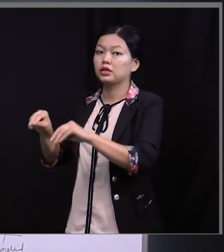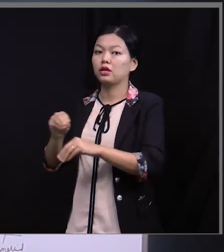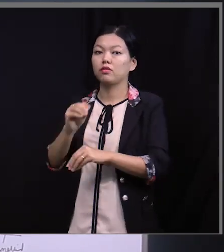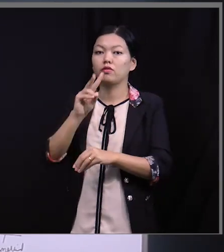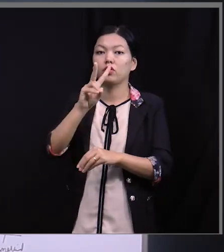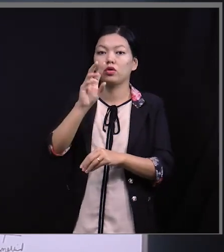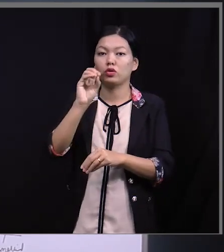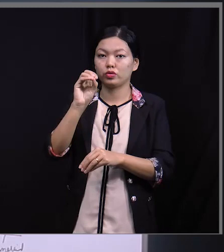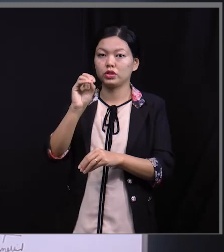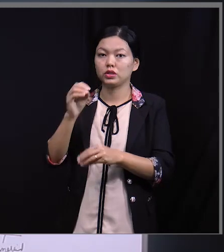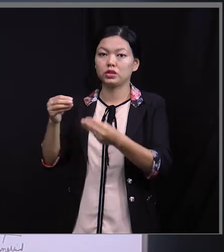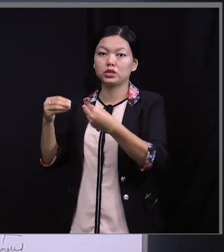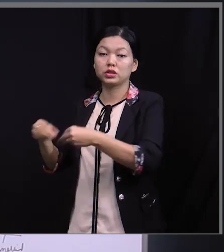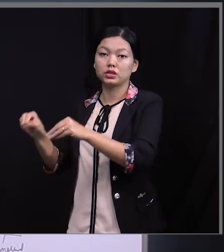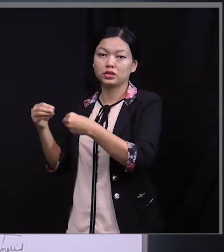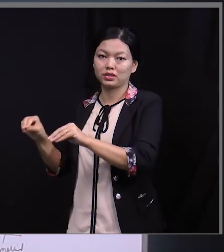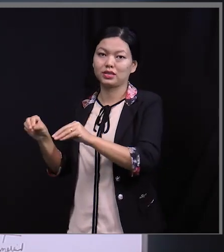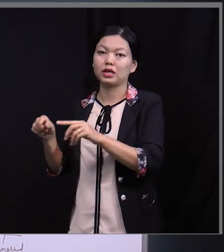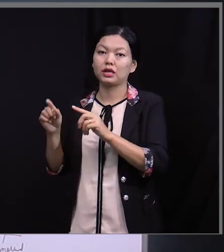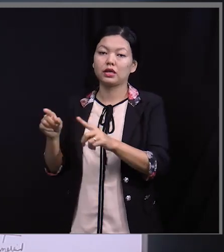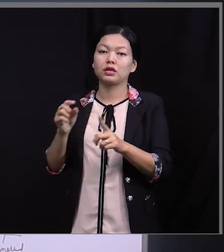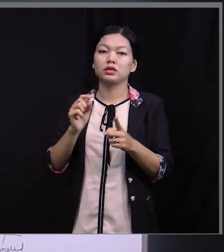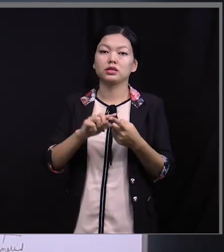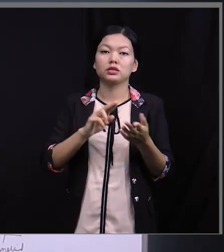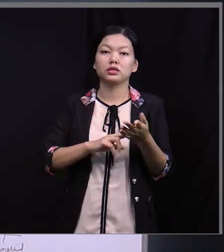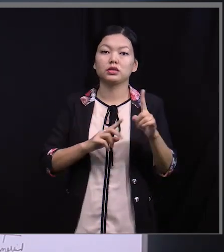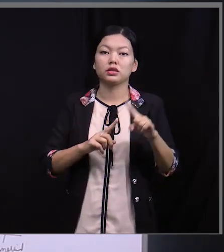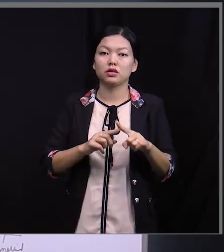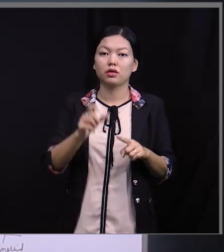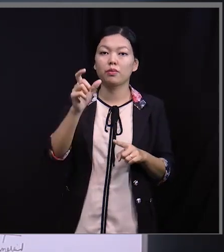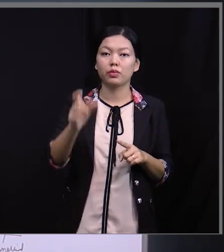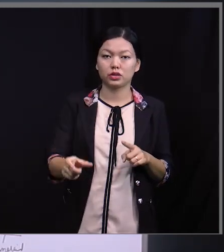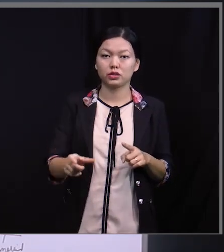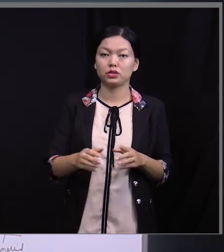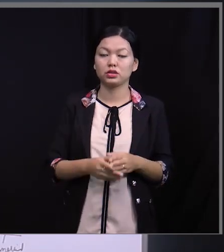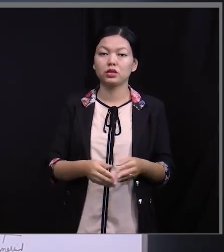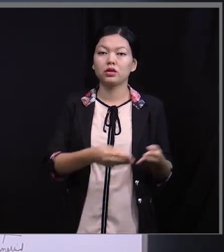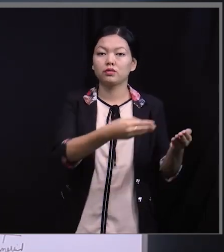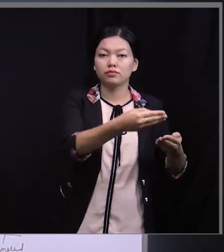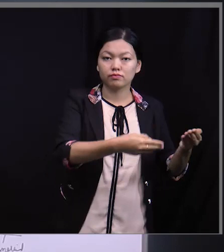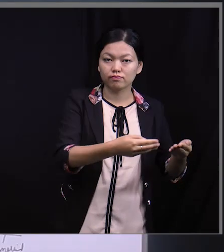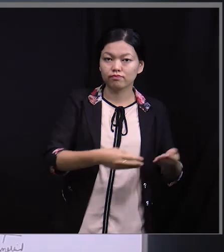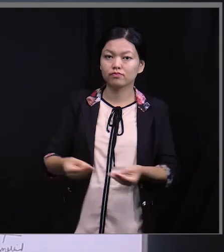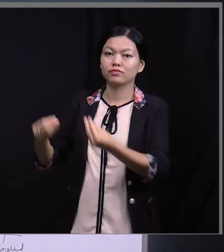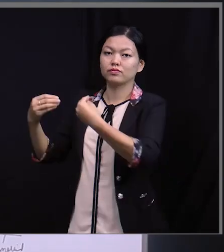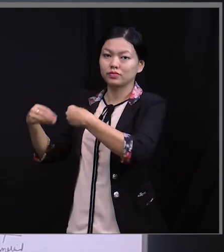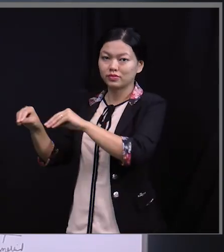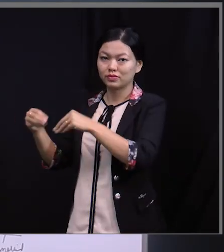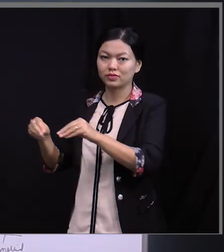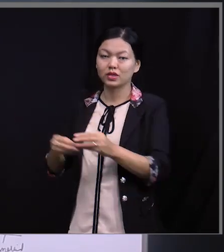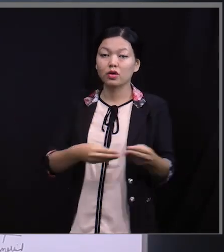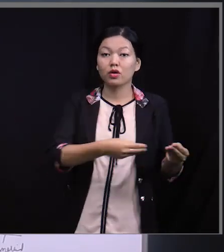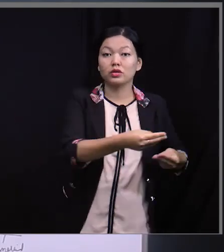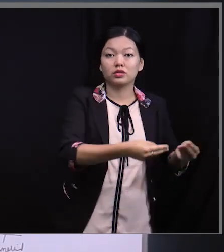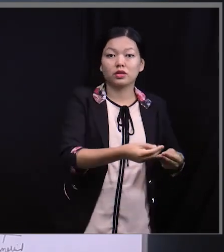and labor, or different sources of production, and sells it at uncertain price.